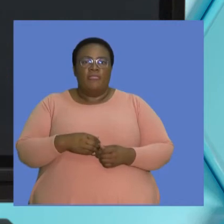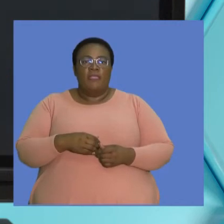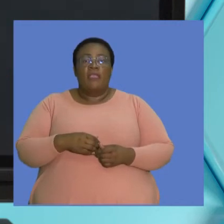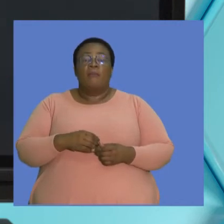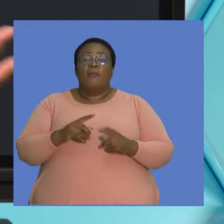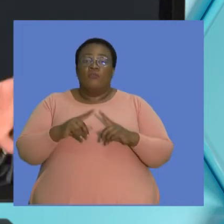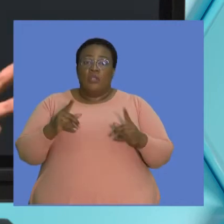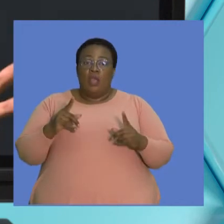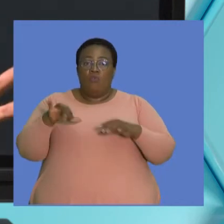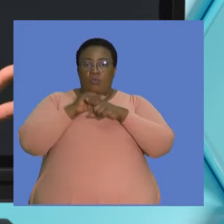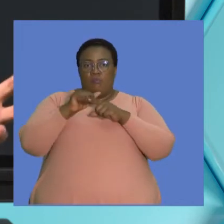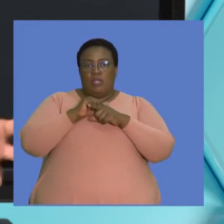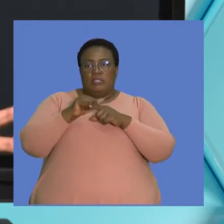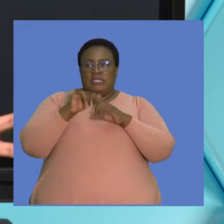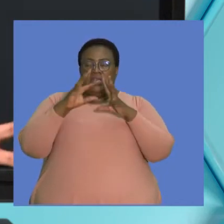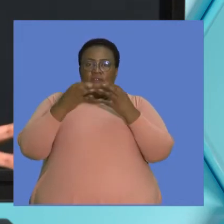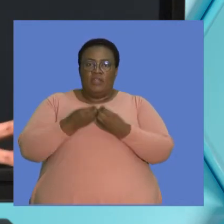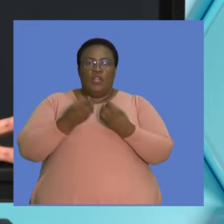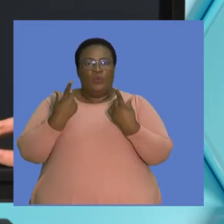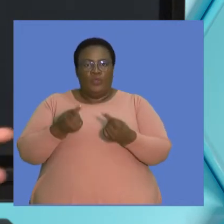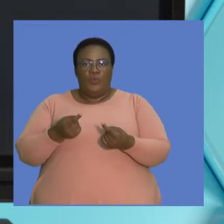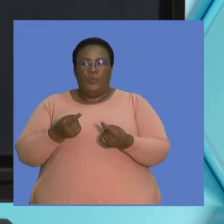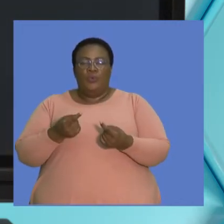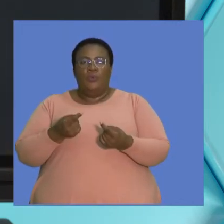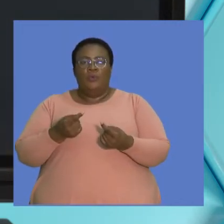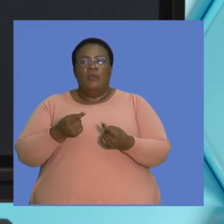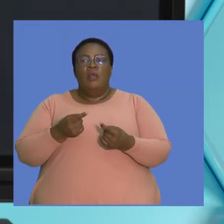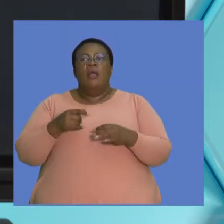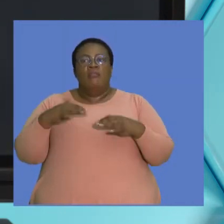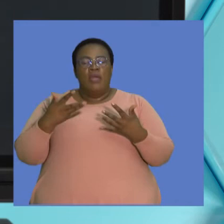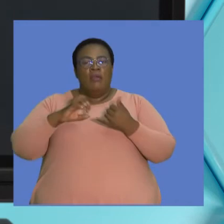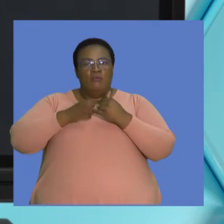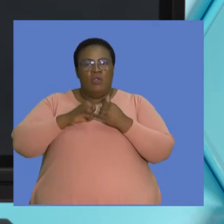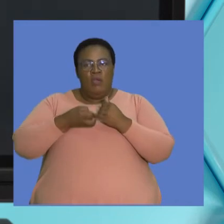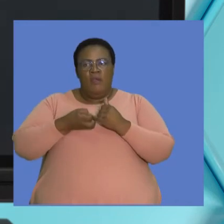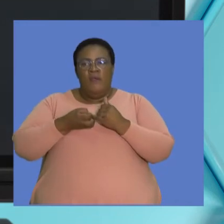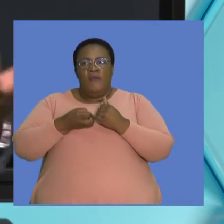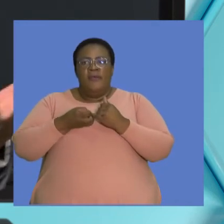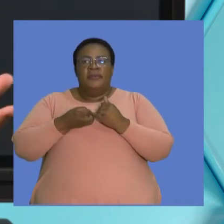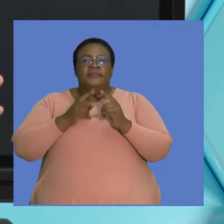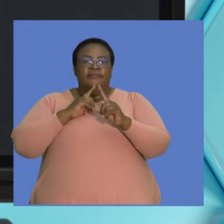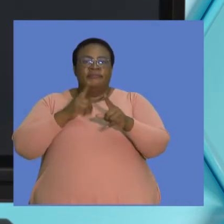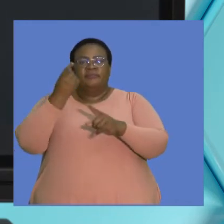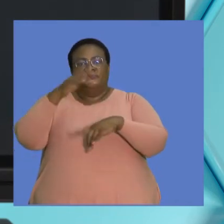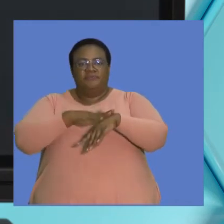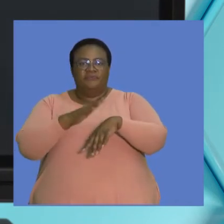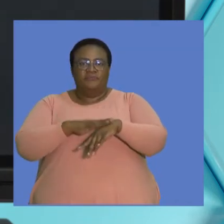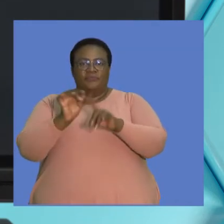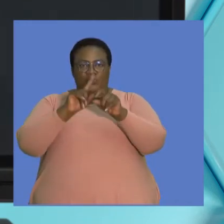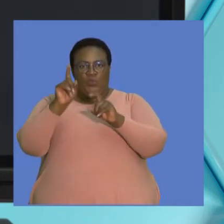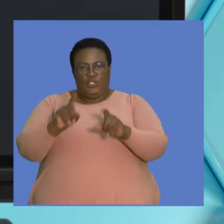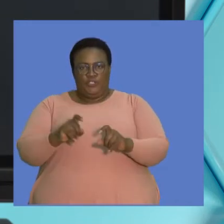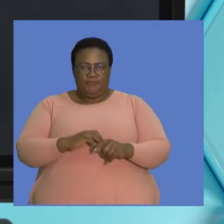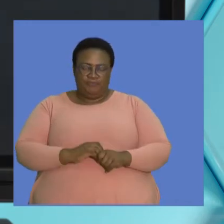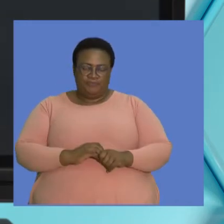quick revision of everything that we've done so far in this lesson, and then try and answer one more question and see exactly